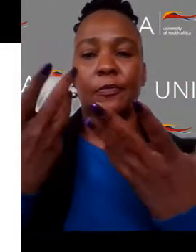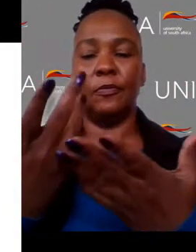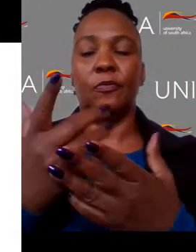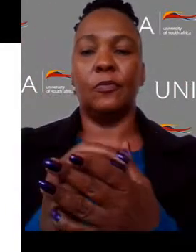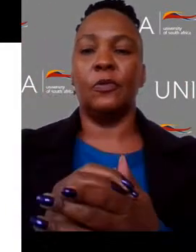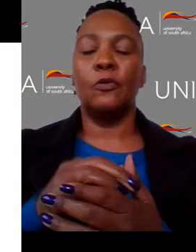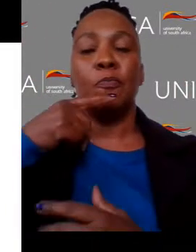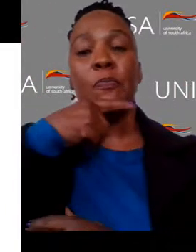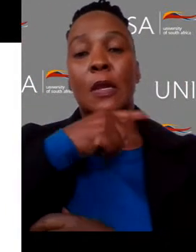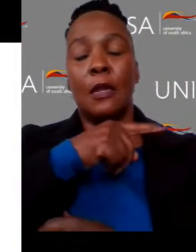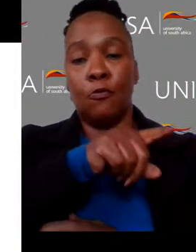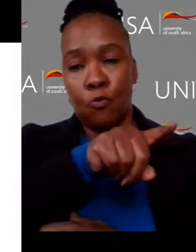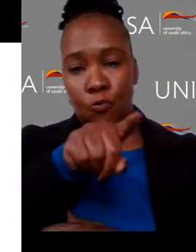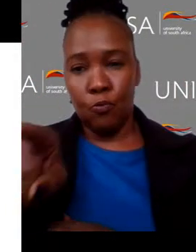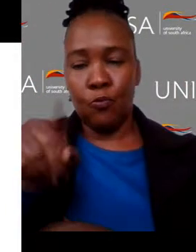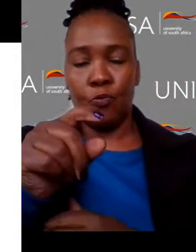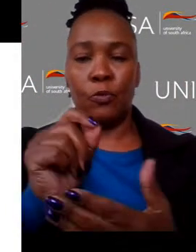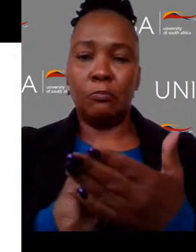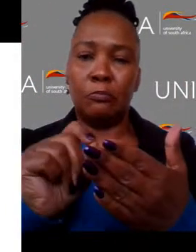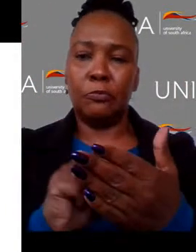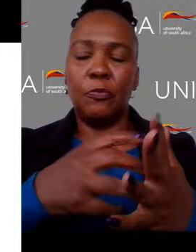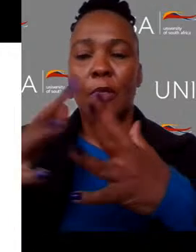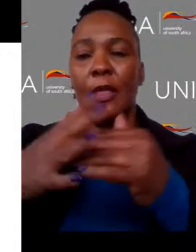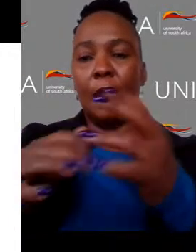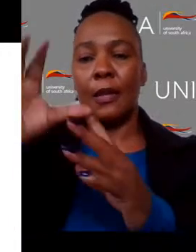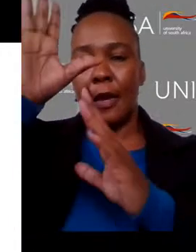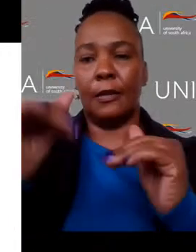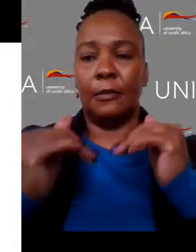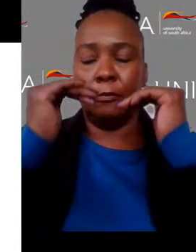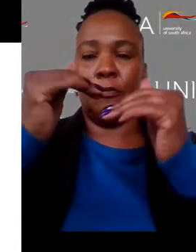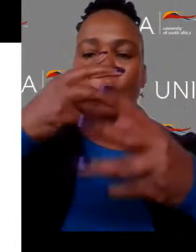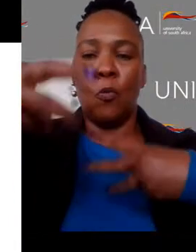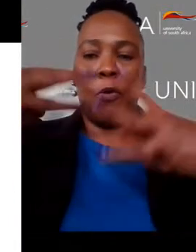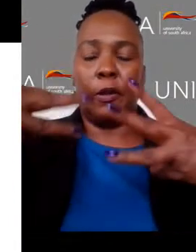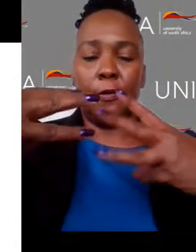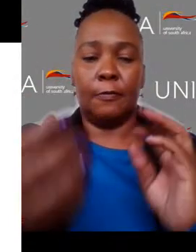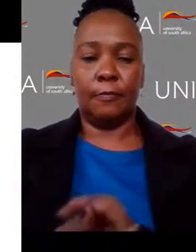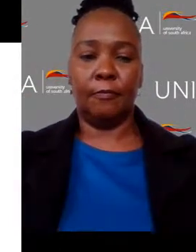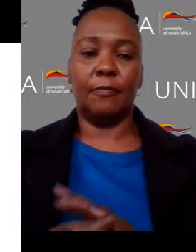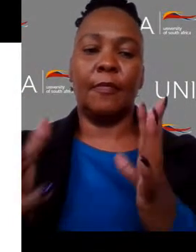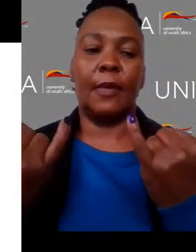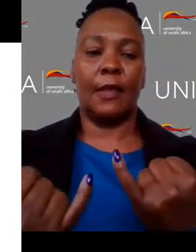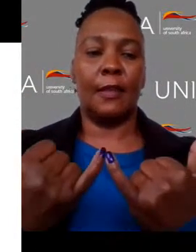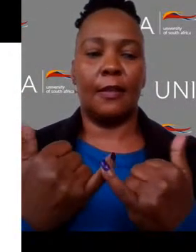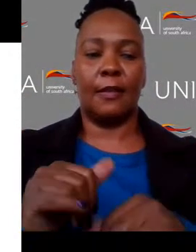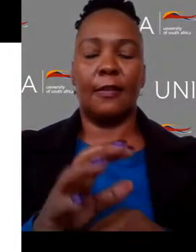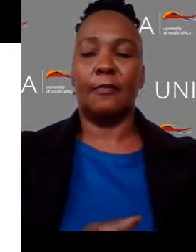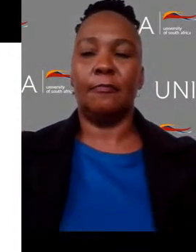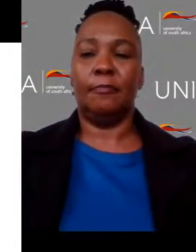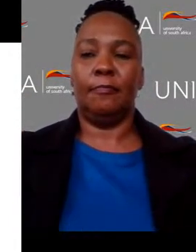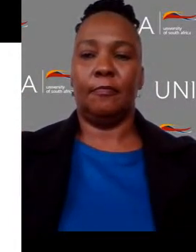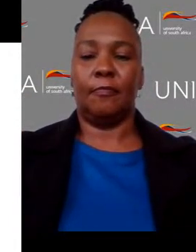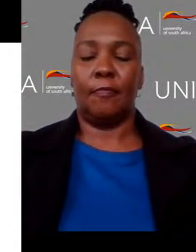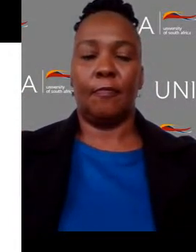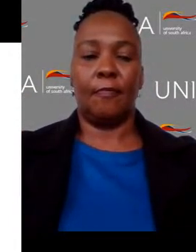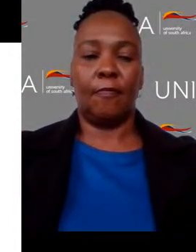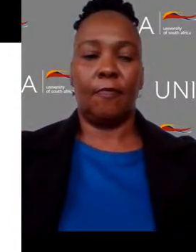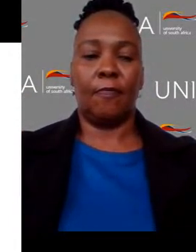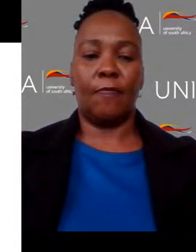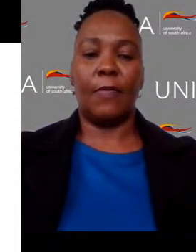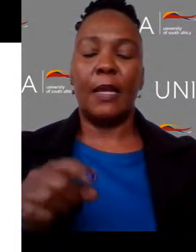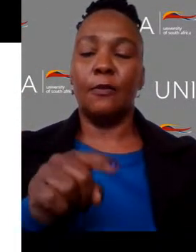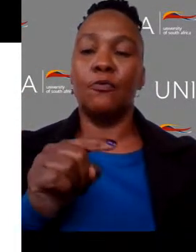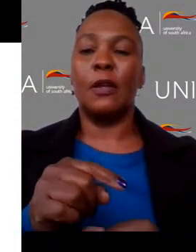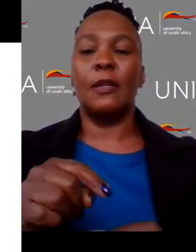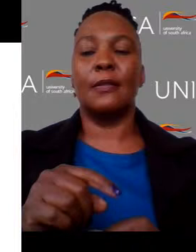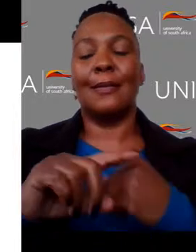to be you in completing any academic work. Now we have our last one, and this one's big on the